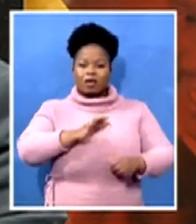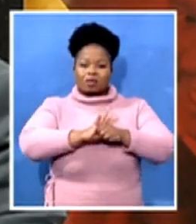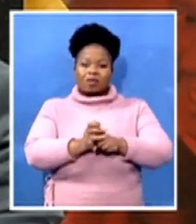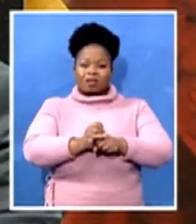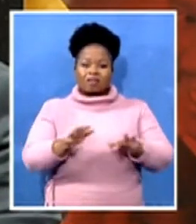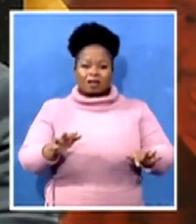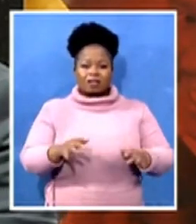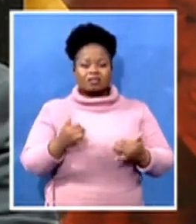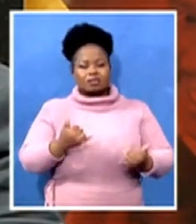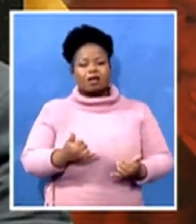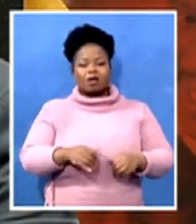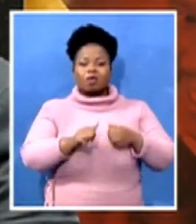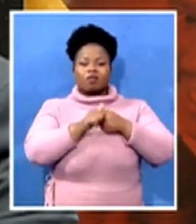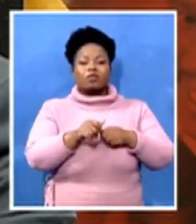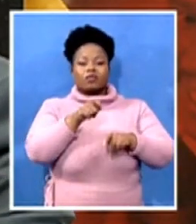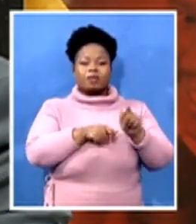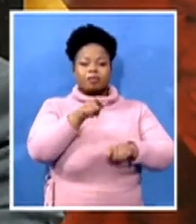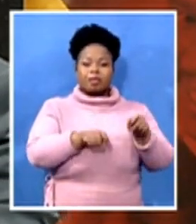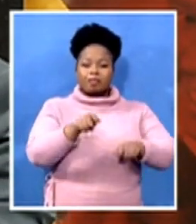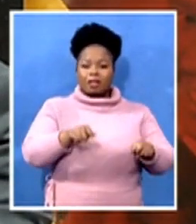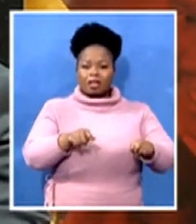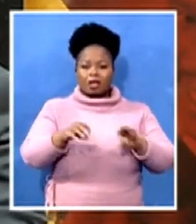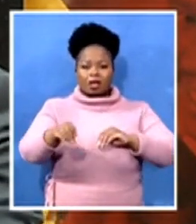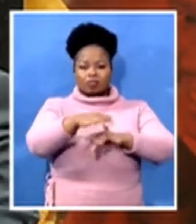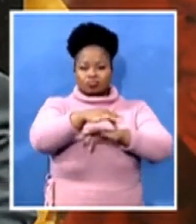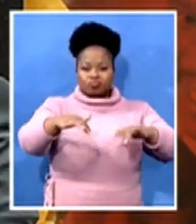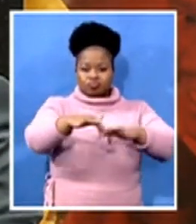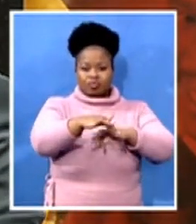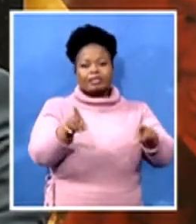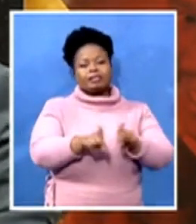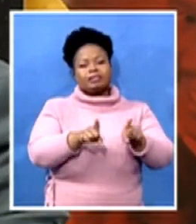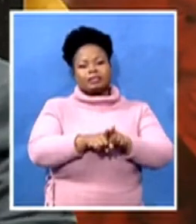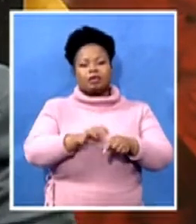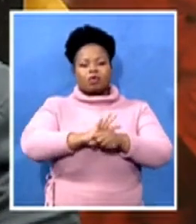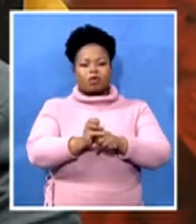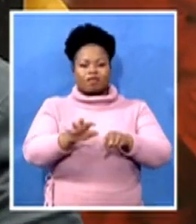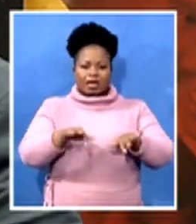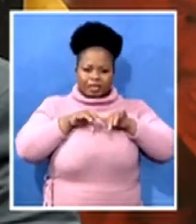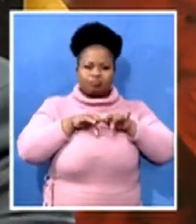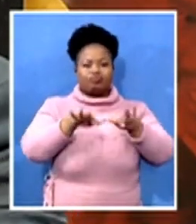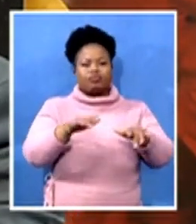abantu bengahambi, le ntsholongwane iyabhideka. Siyabacela abantu bakuthi bahlale ezindlini.